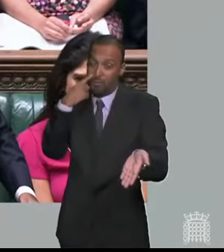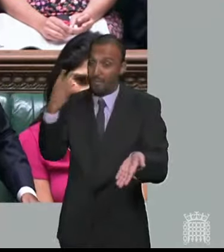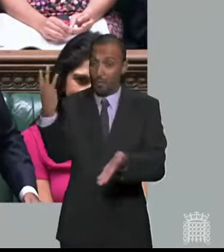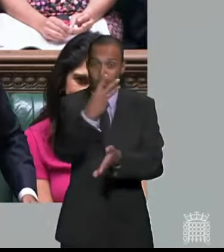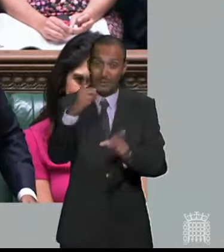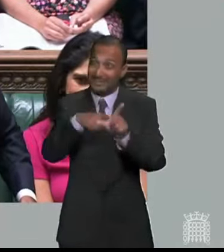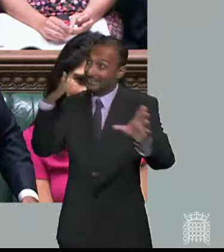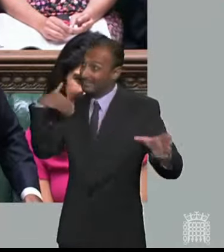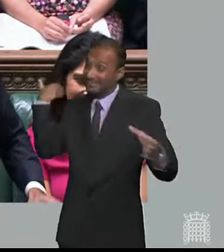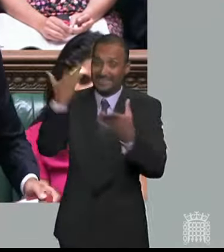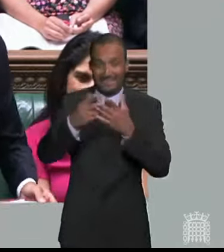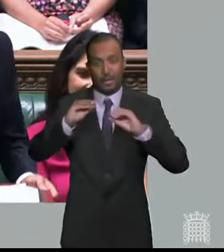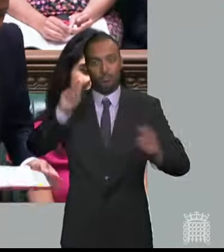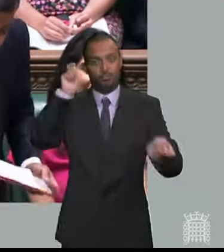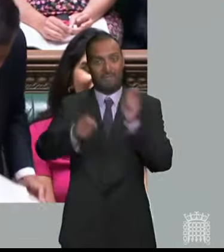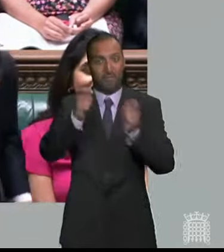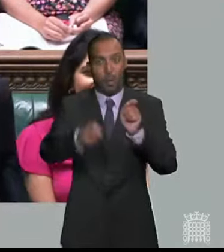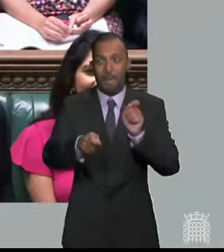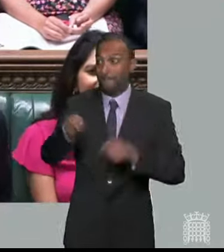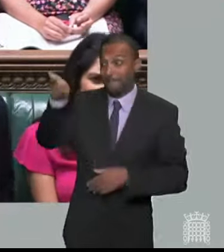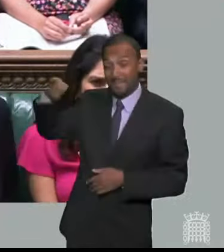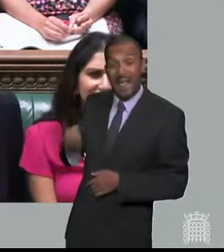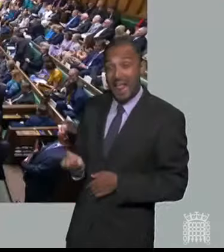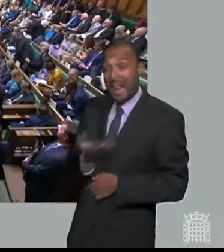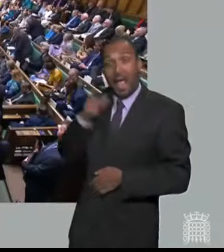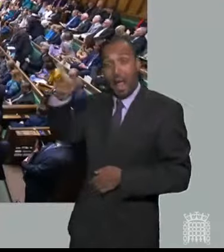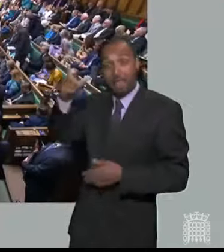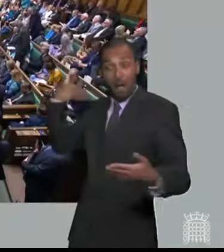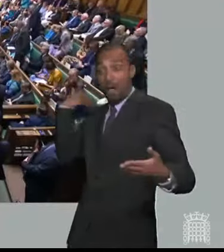which opposed by the party opposite.